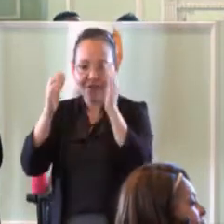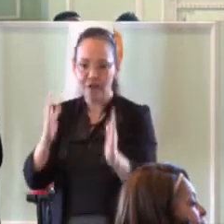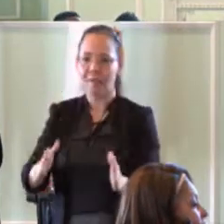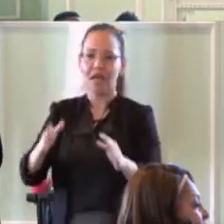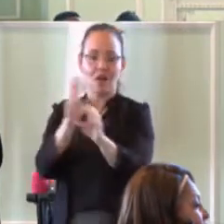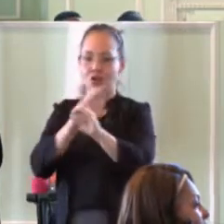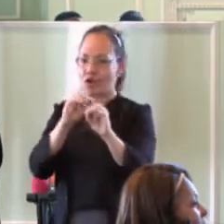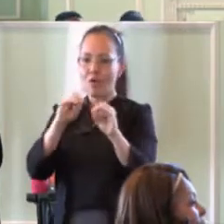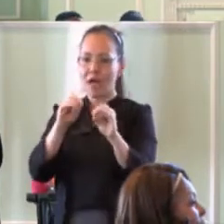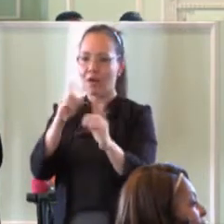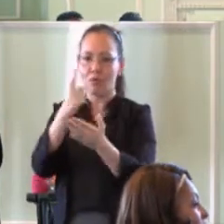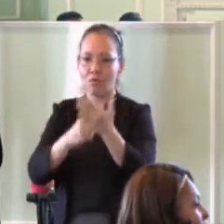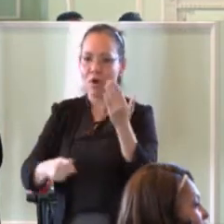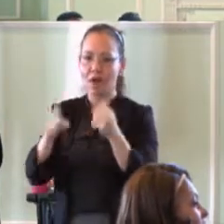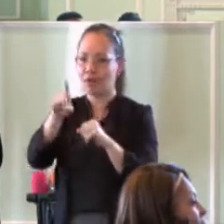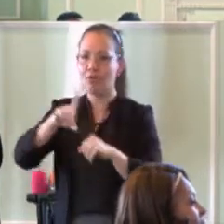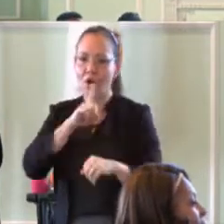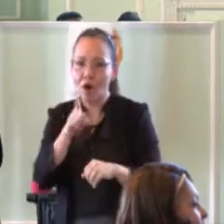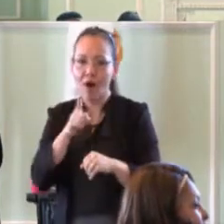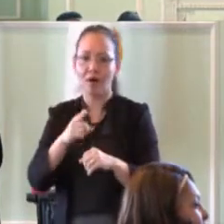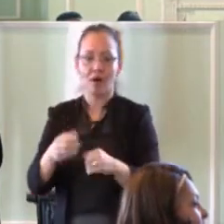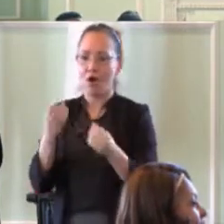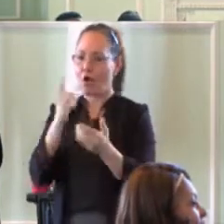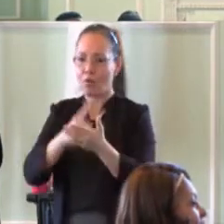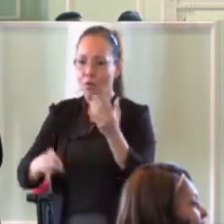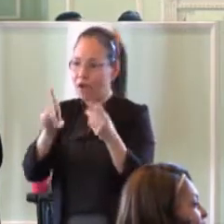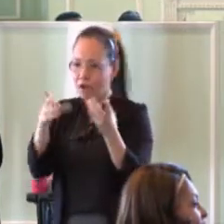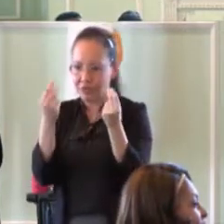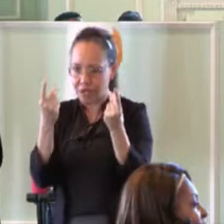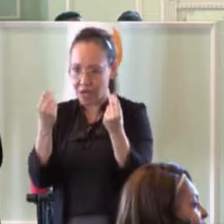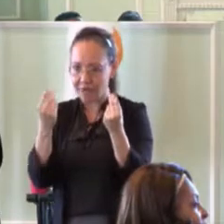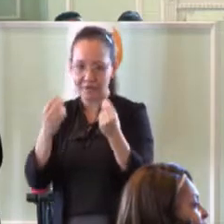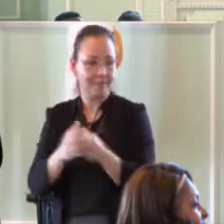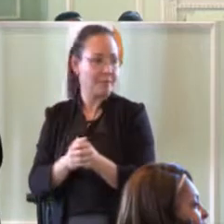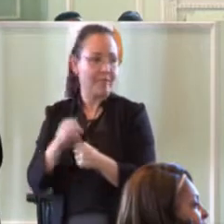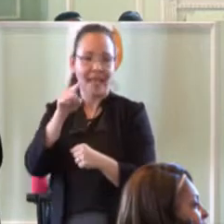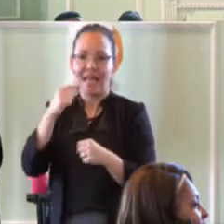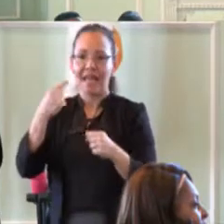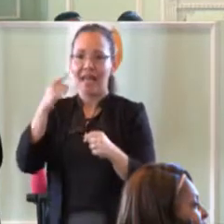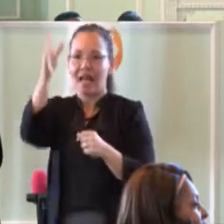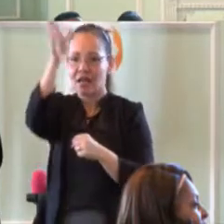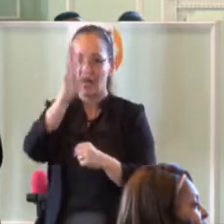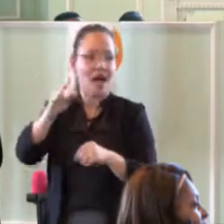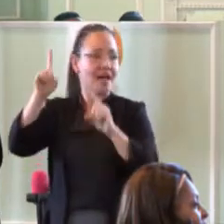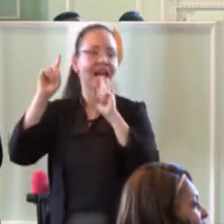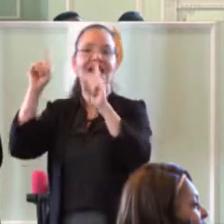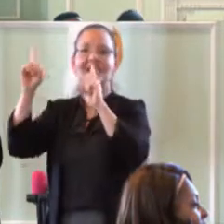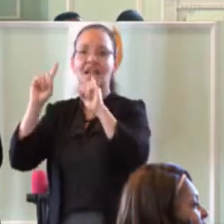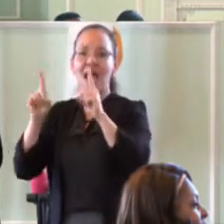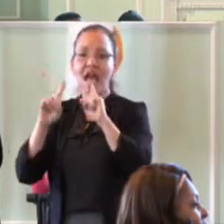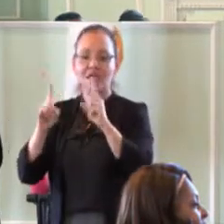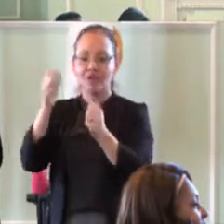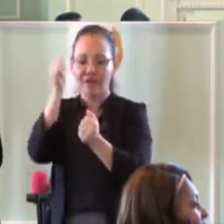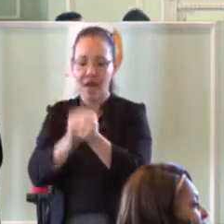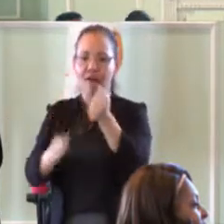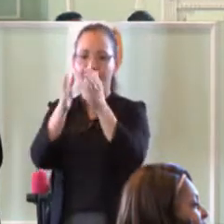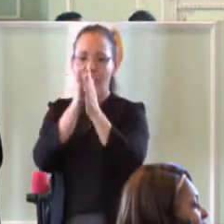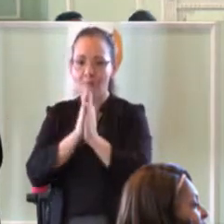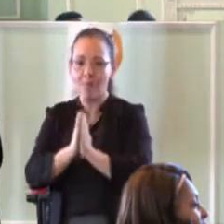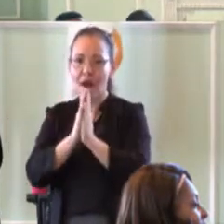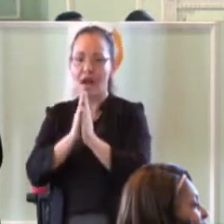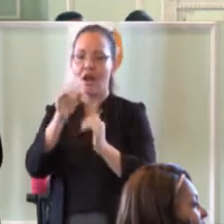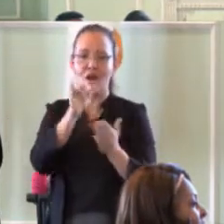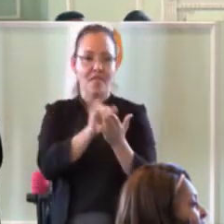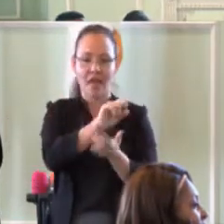are, where you are, or what you've done, okay? And God has an answer for every prayer that you